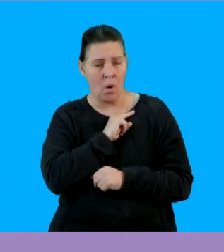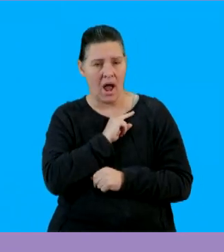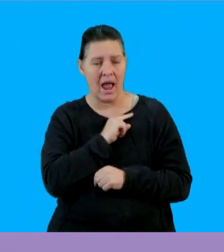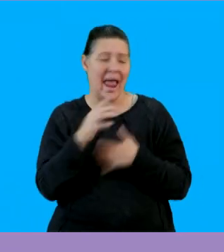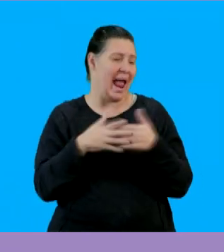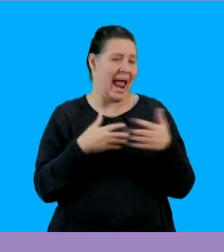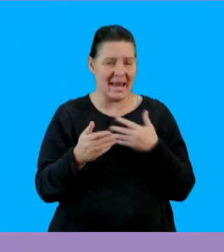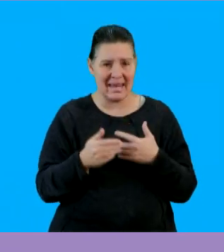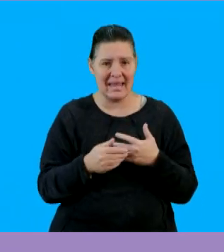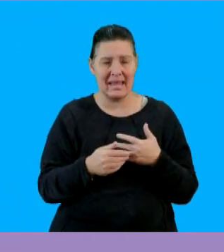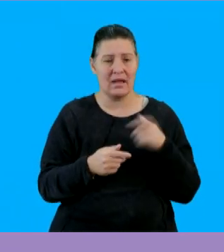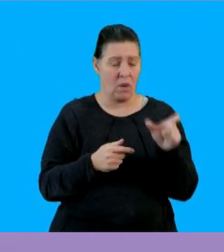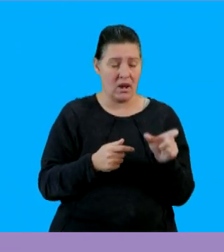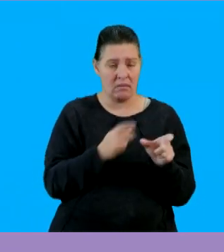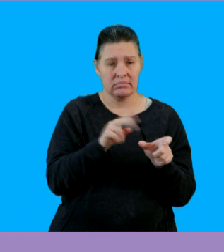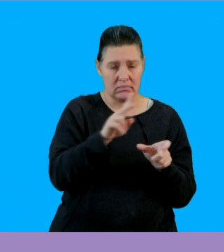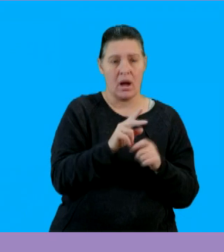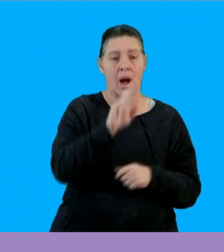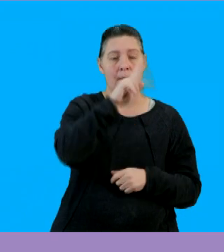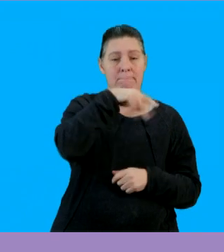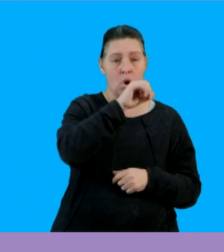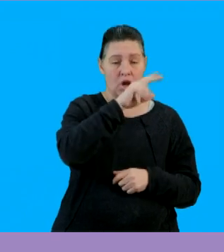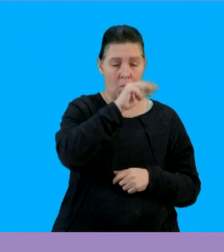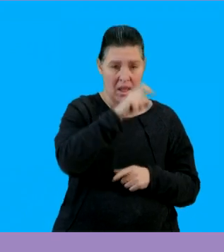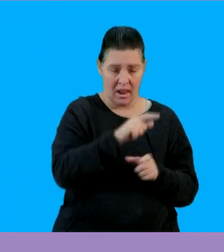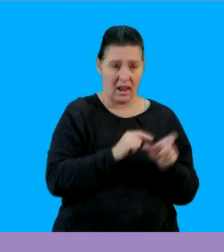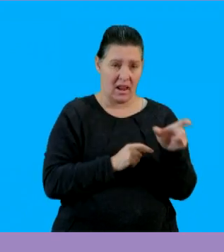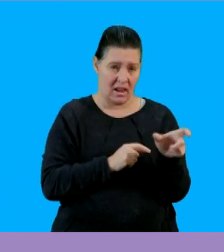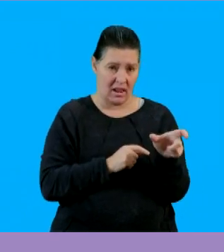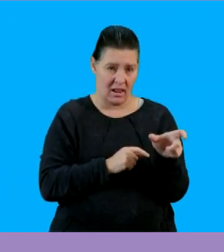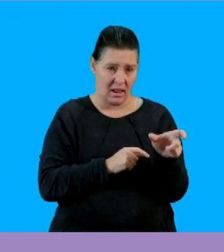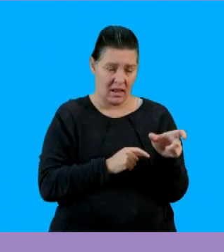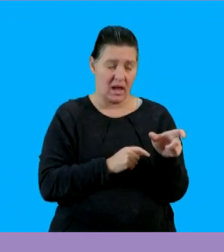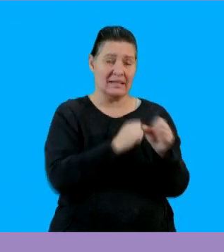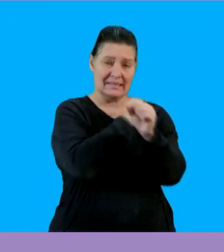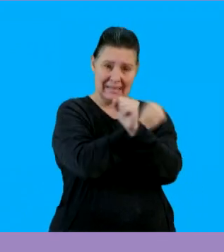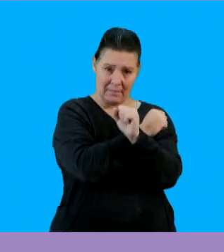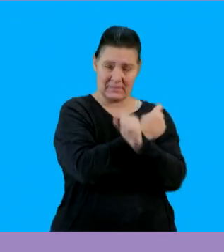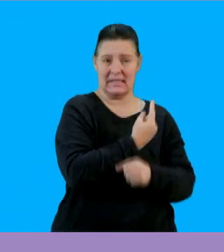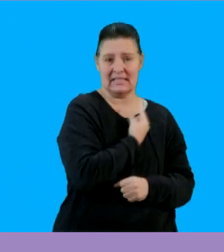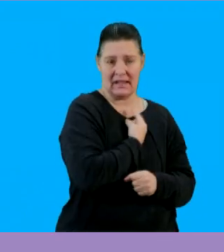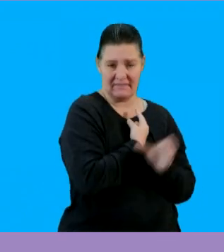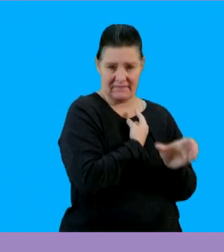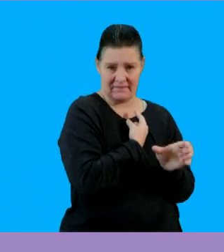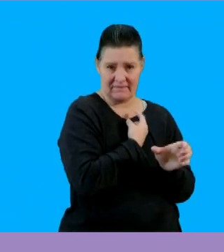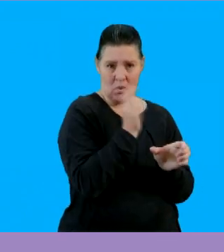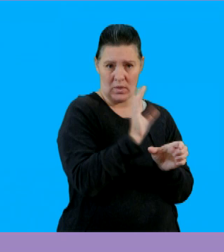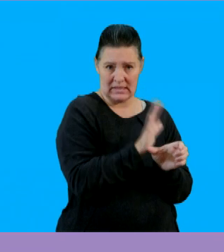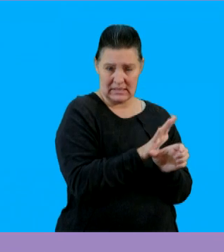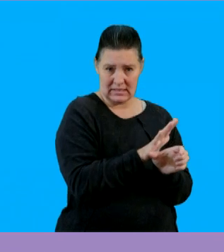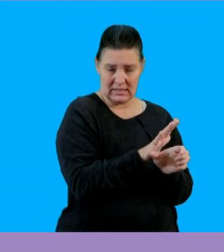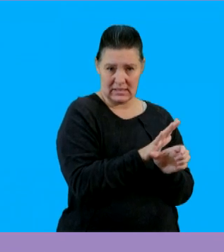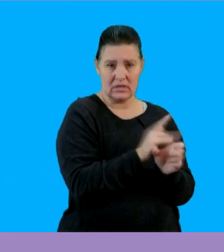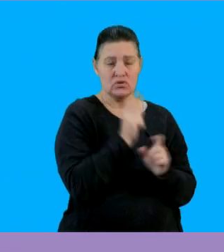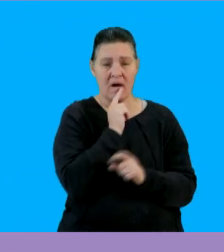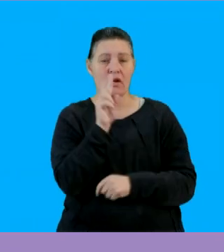twice, since squaring any polynomial means that the polynomial is multiplied by